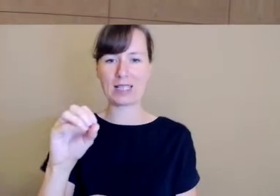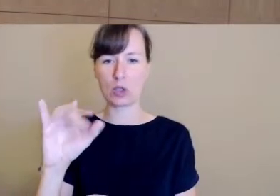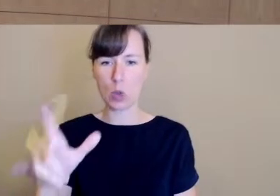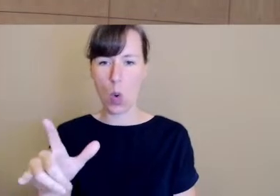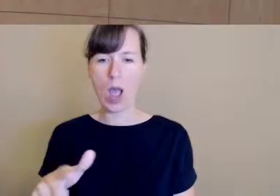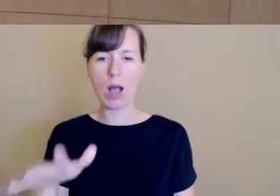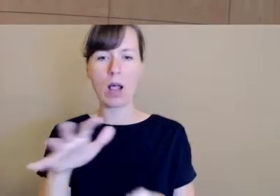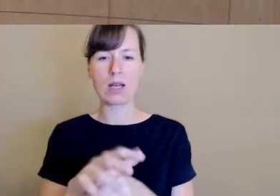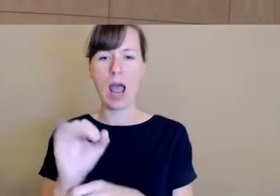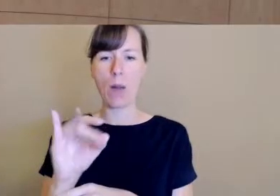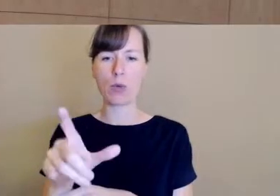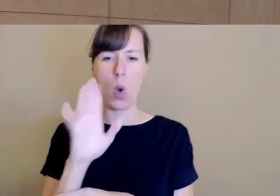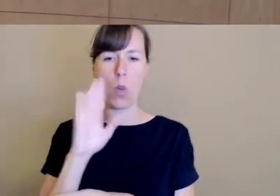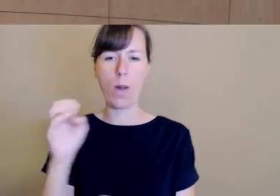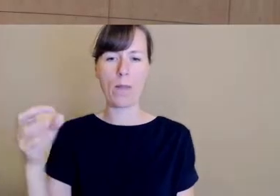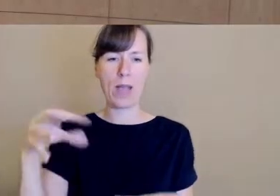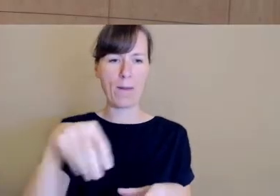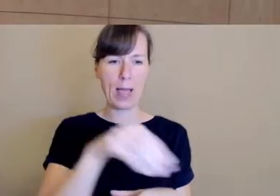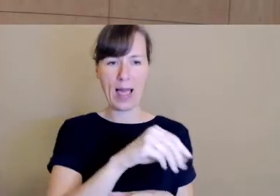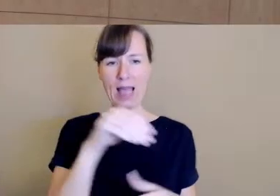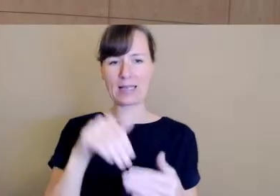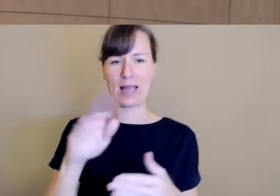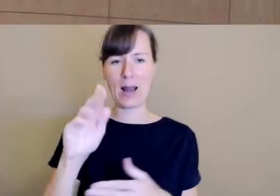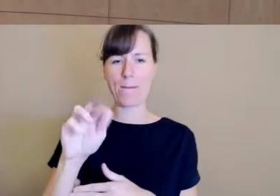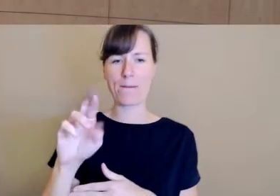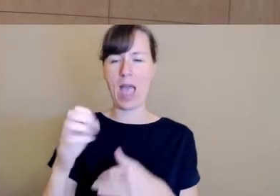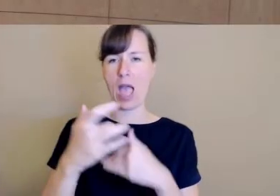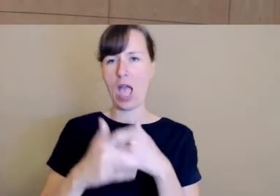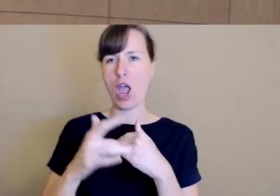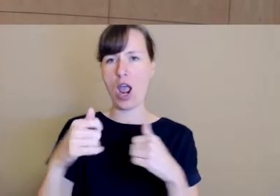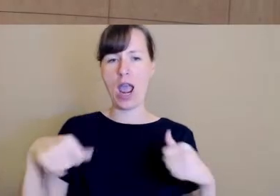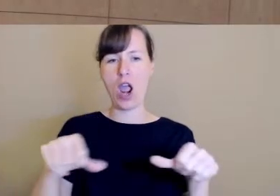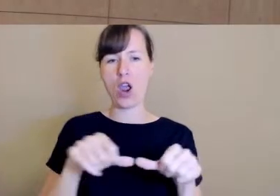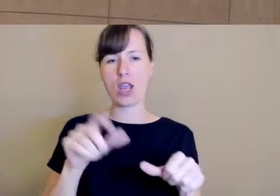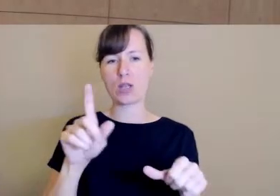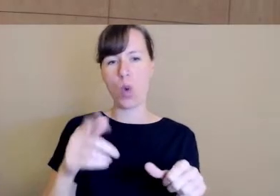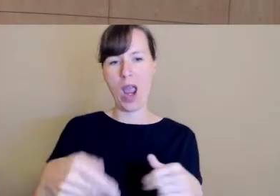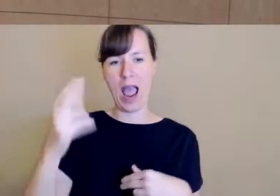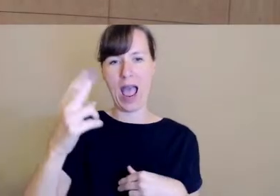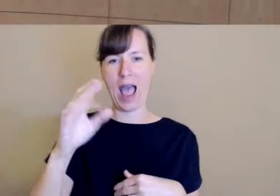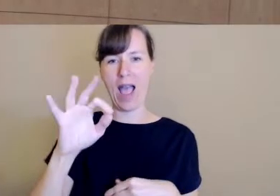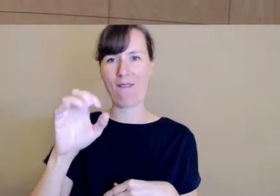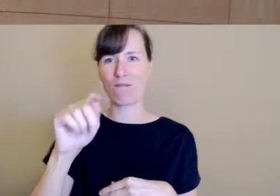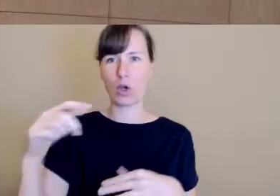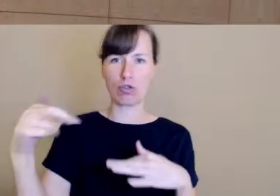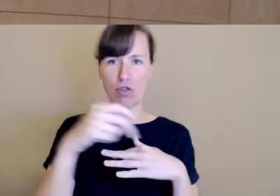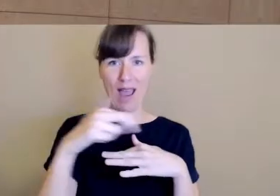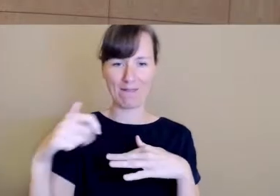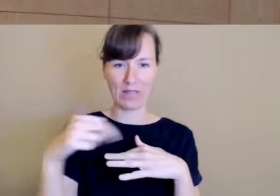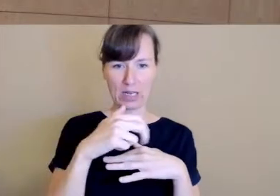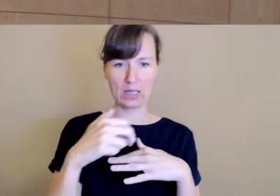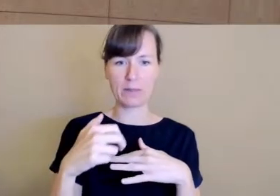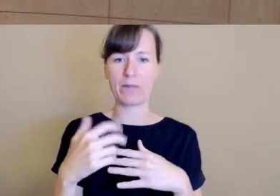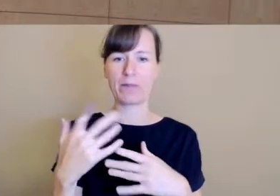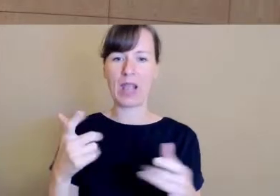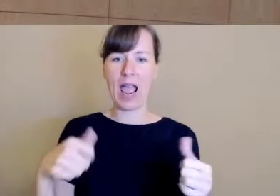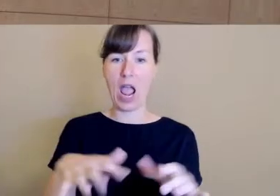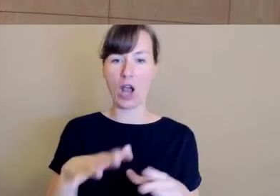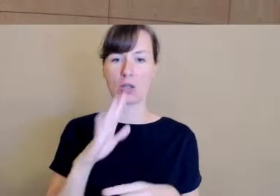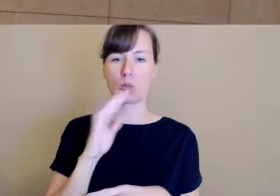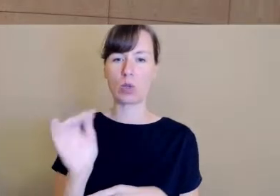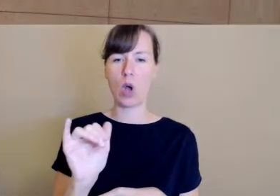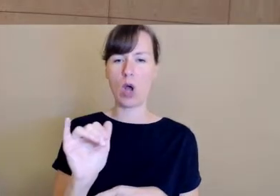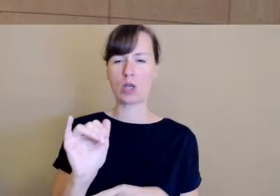be hydroseeded. Following the hydroseeding, these areas have to be fenced in order to keep foot traffic off the areas while the